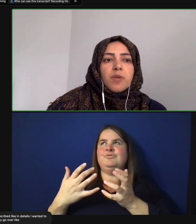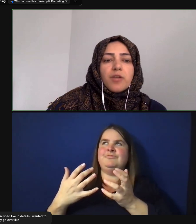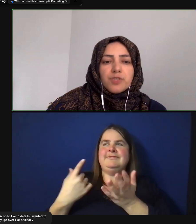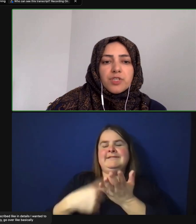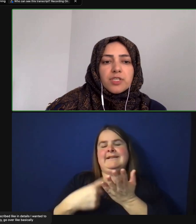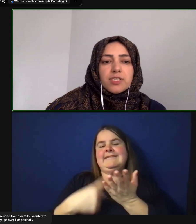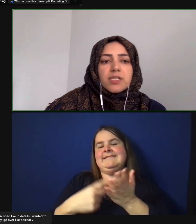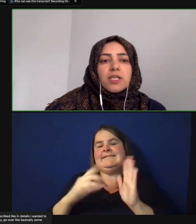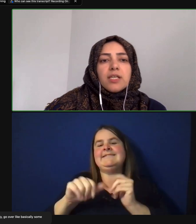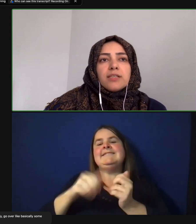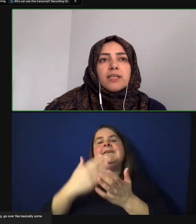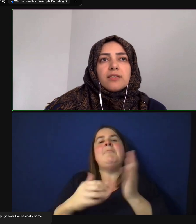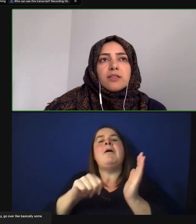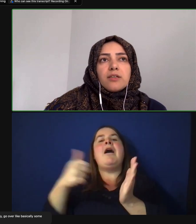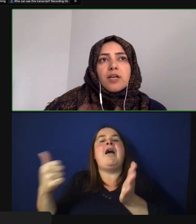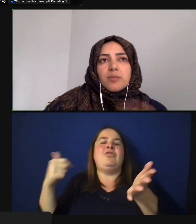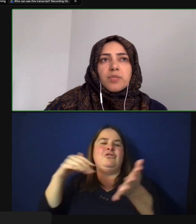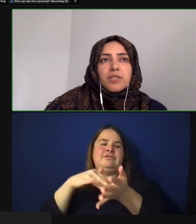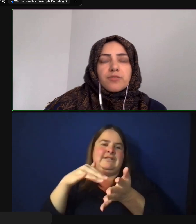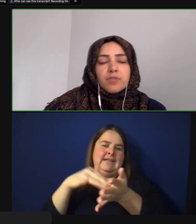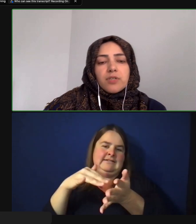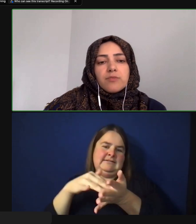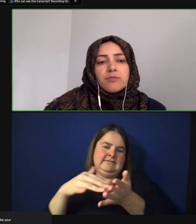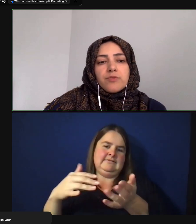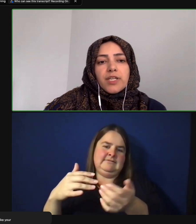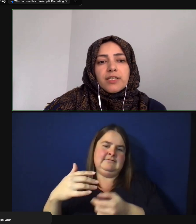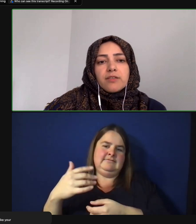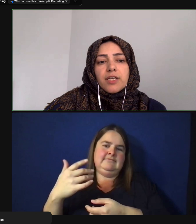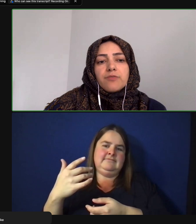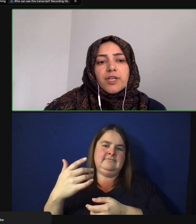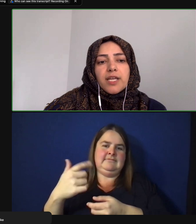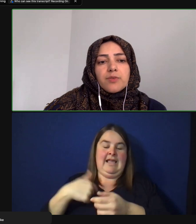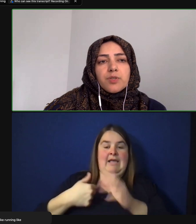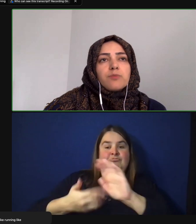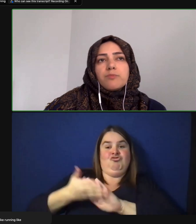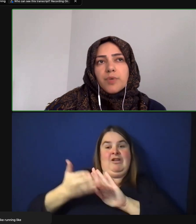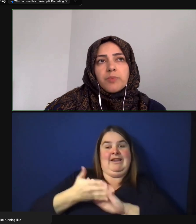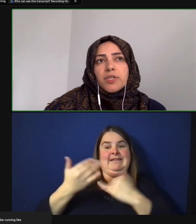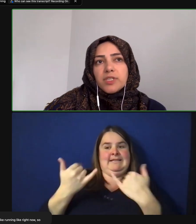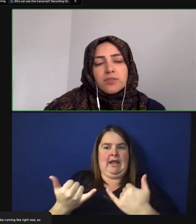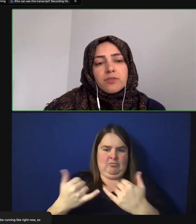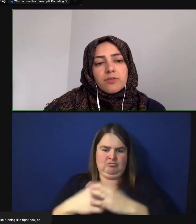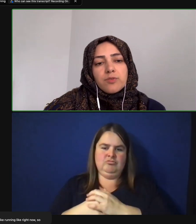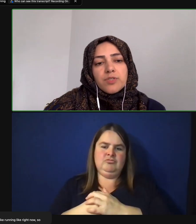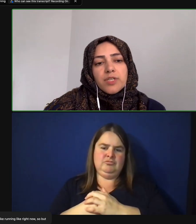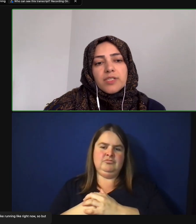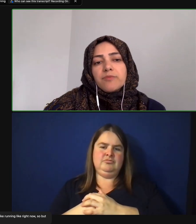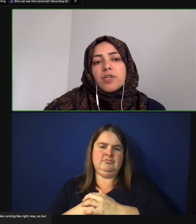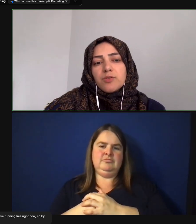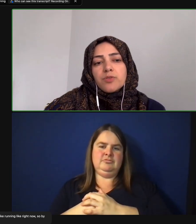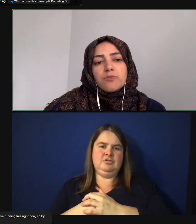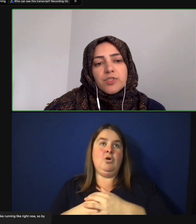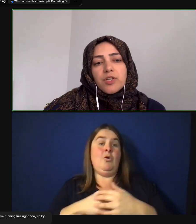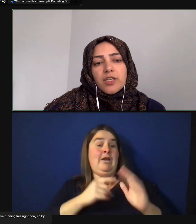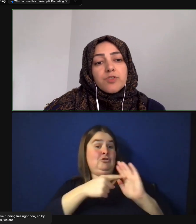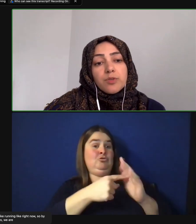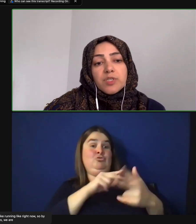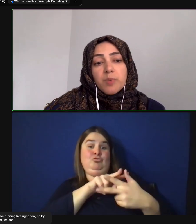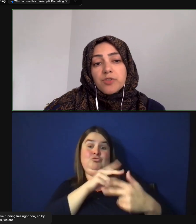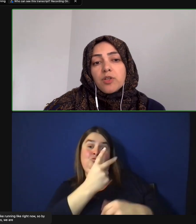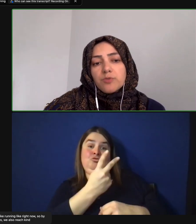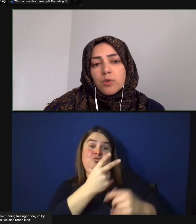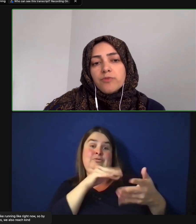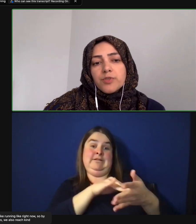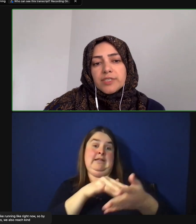basically some other studies that I'm running right now. So by these two studies, we kind of show